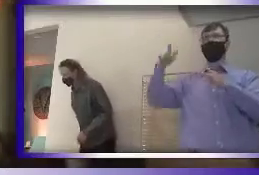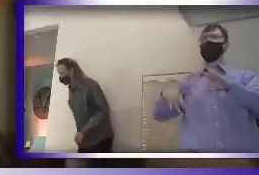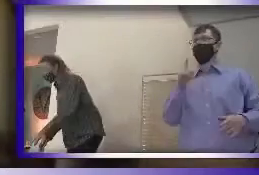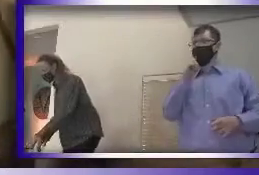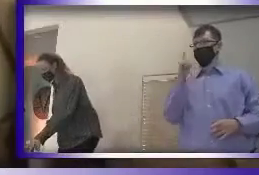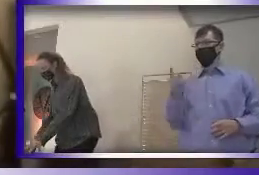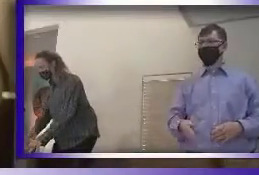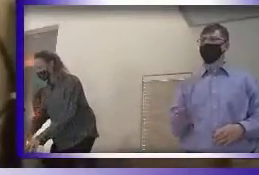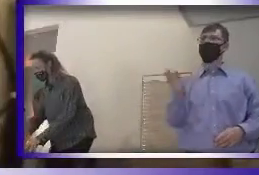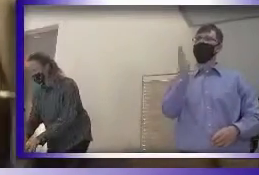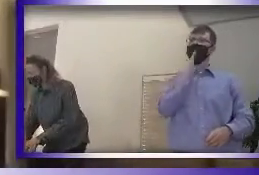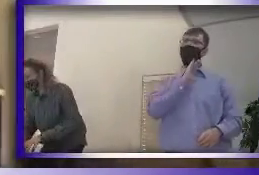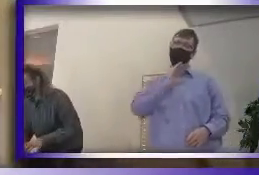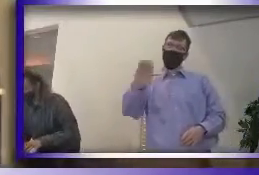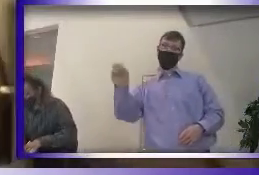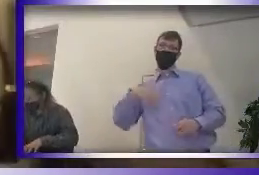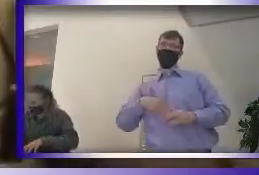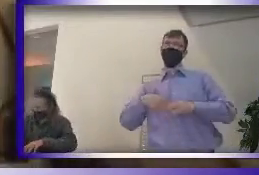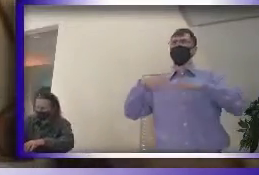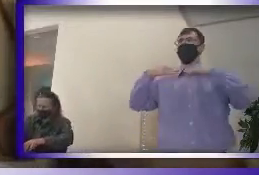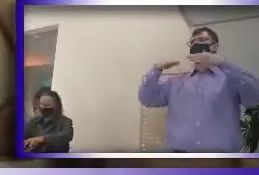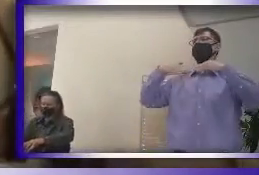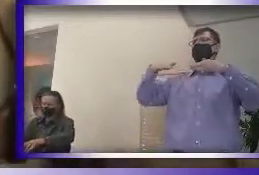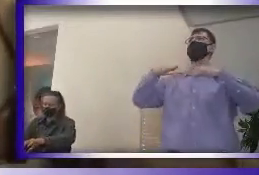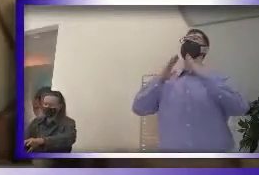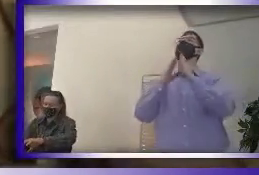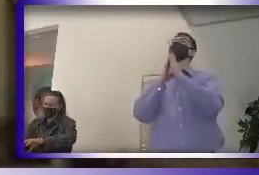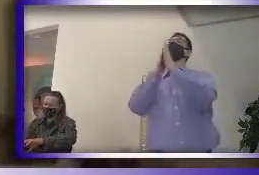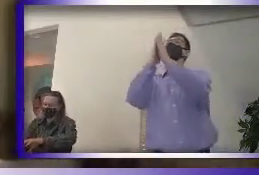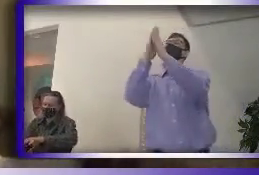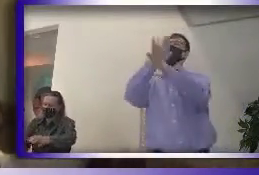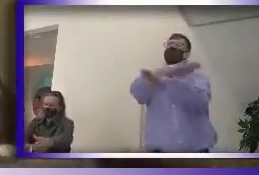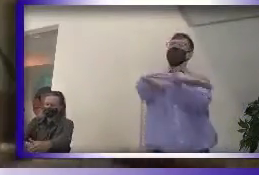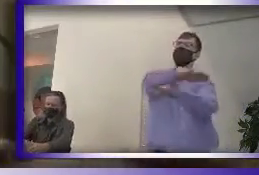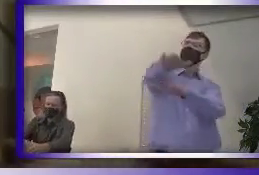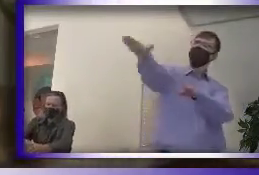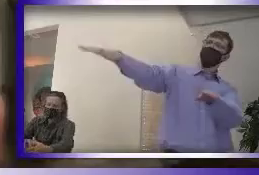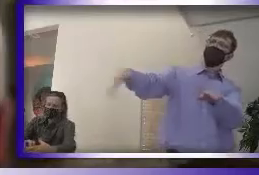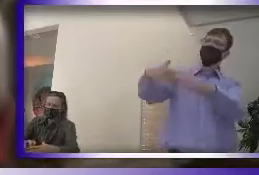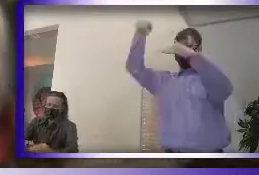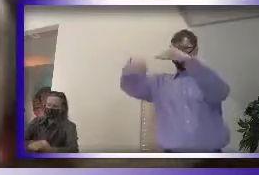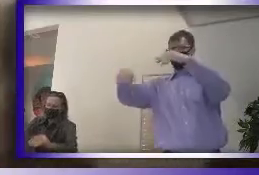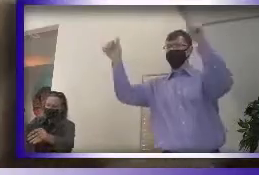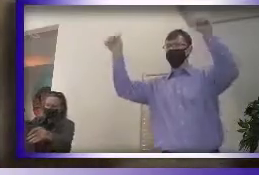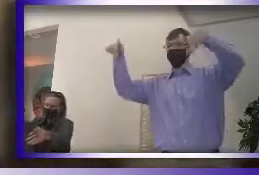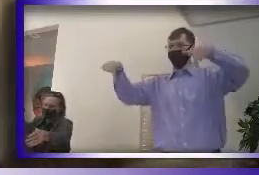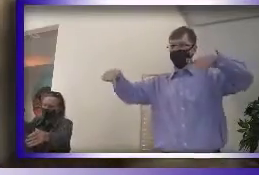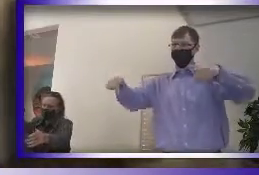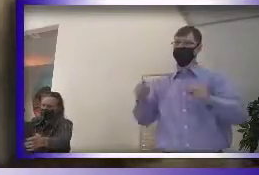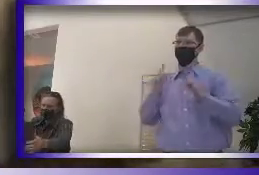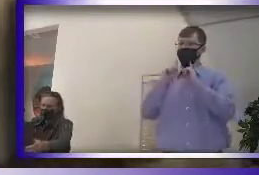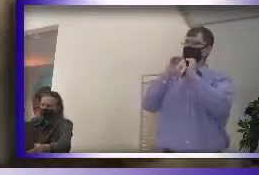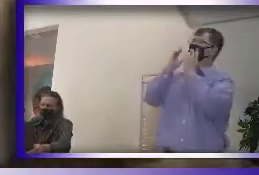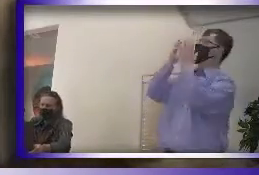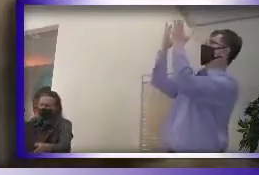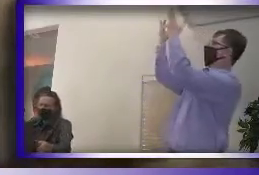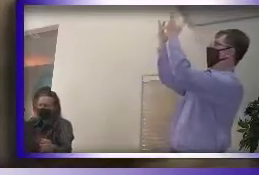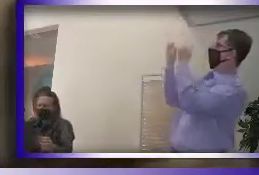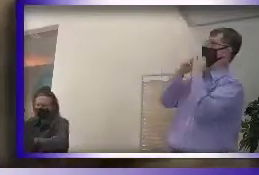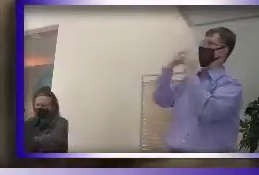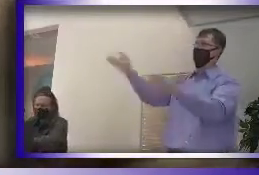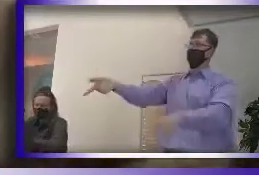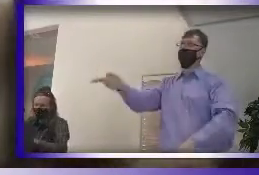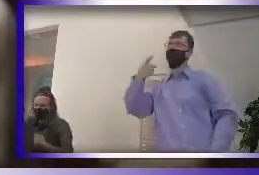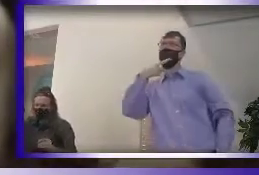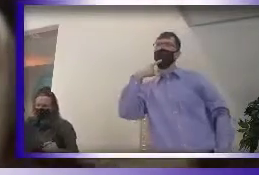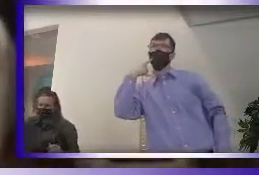It's coming out of my mouth. But the same power that speaks me during prayer can speak any one